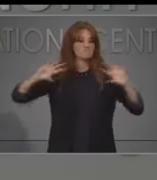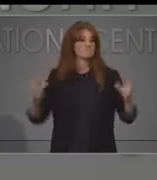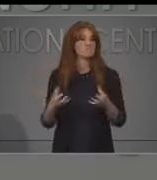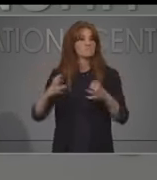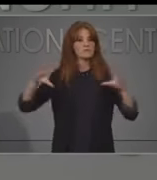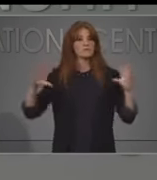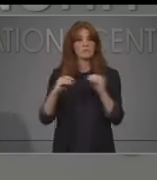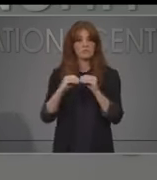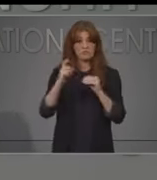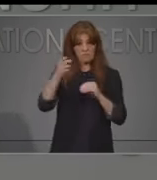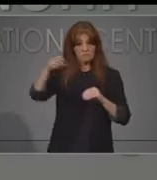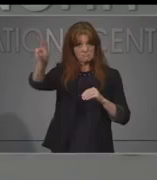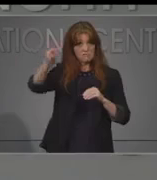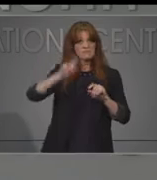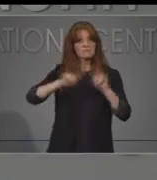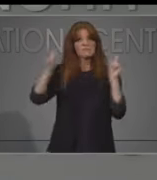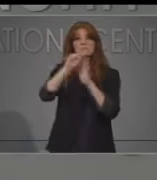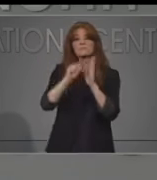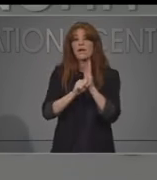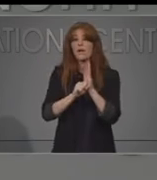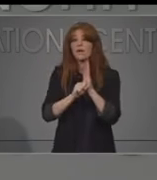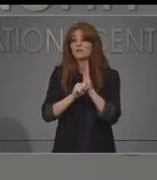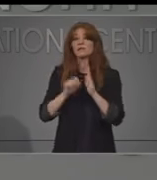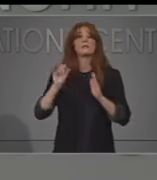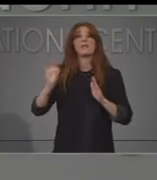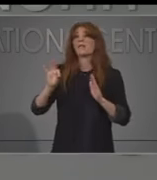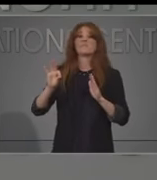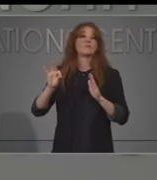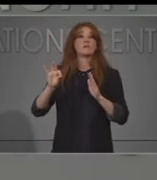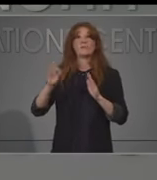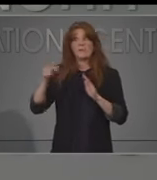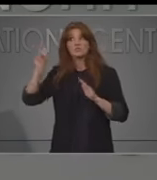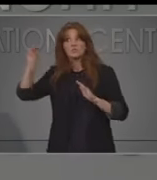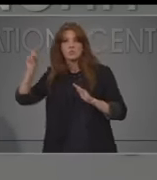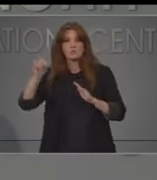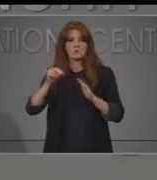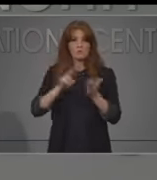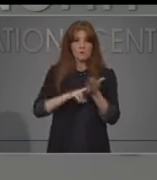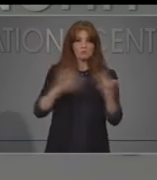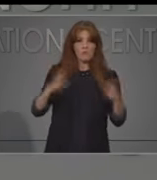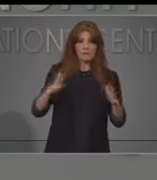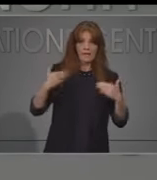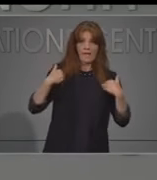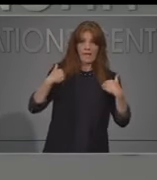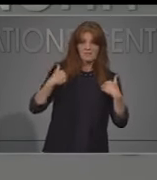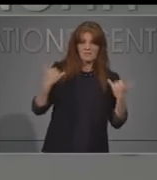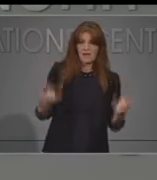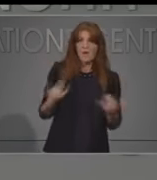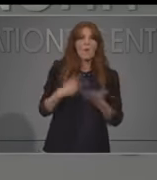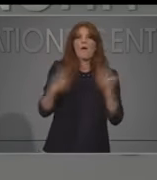move it to another state? And if they do, given the contracts that are in place, what impacts would that have? Thank you.